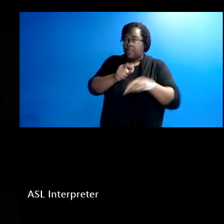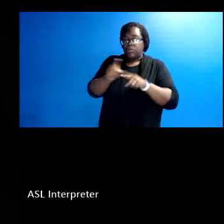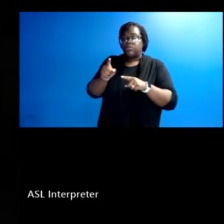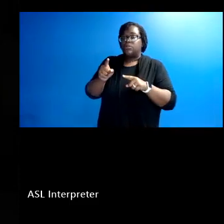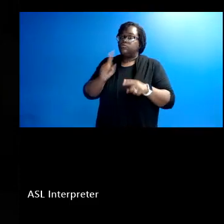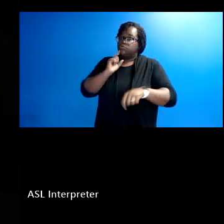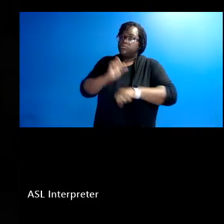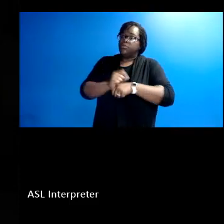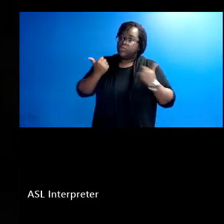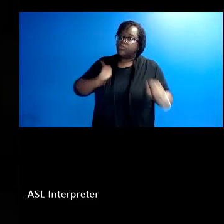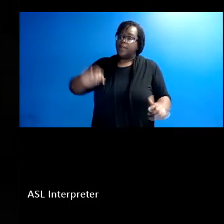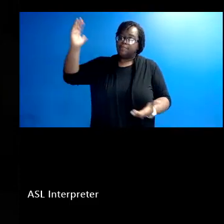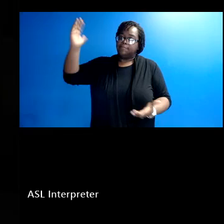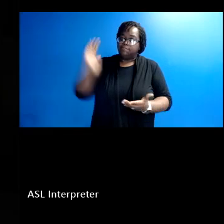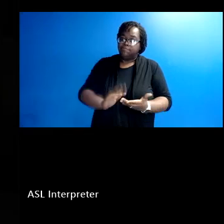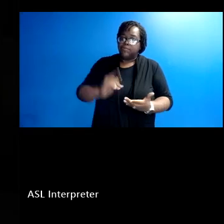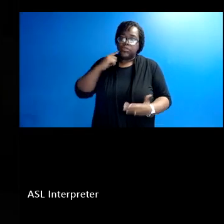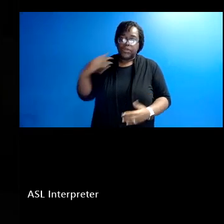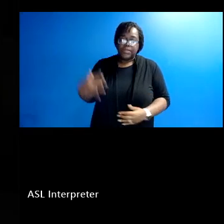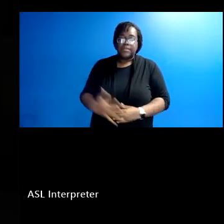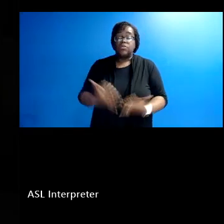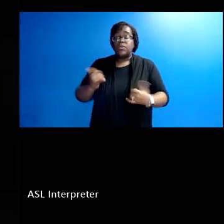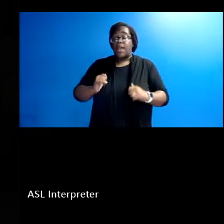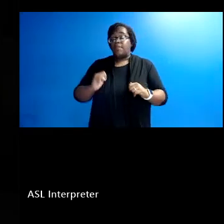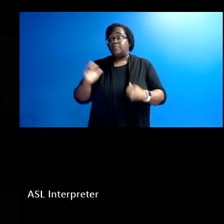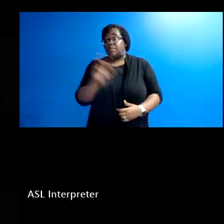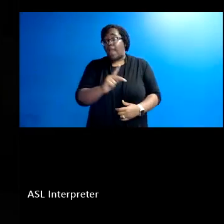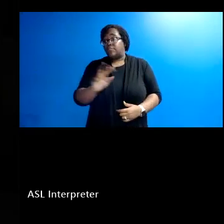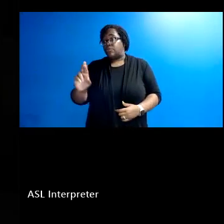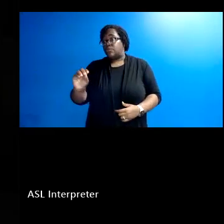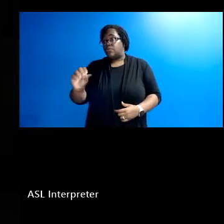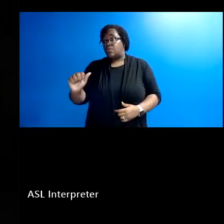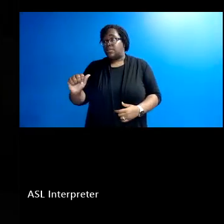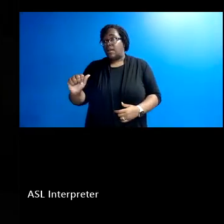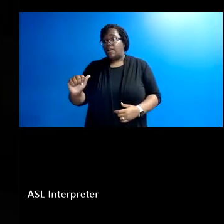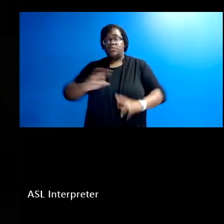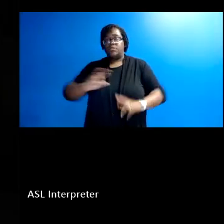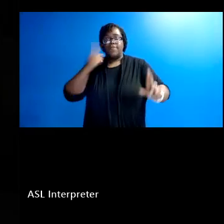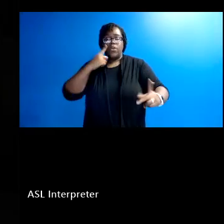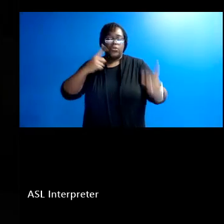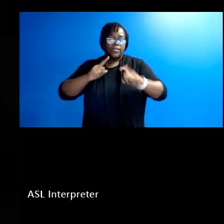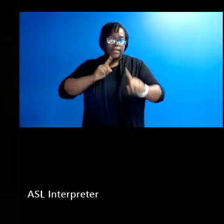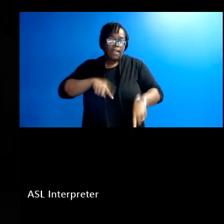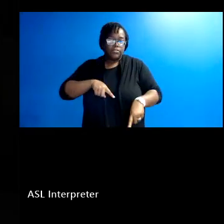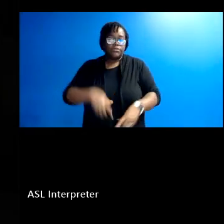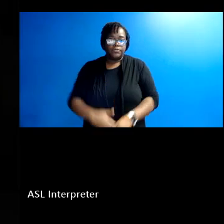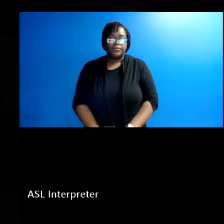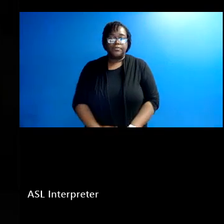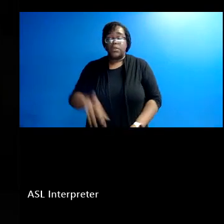risks. And with that, I will turn it back to Rosa for the Q&A portion. Rosa?